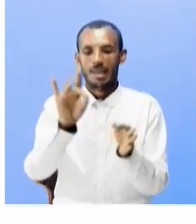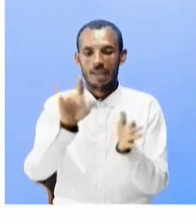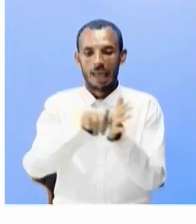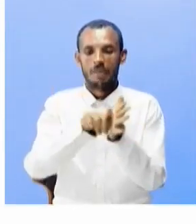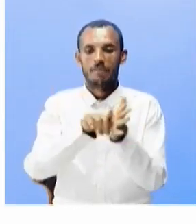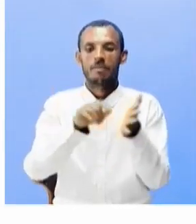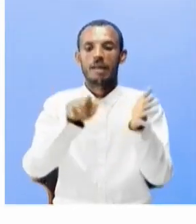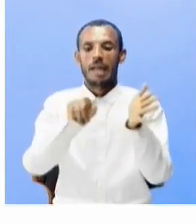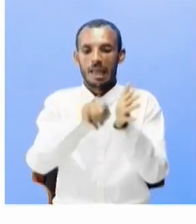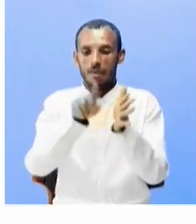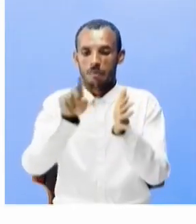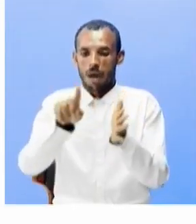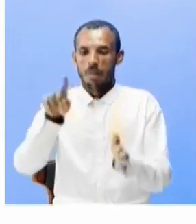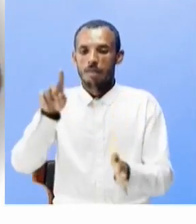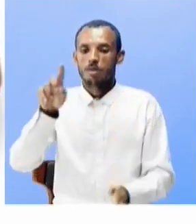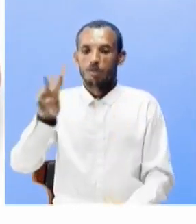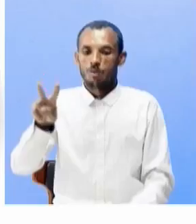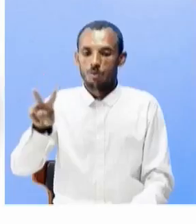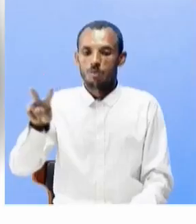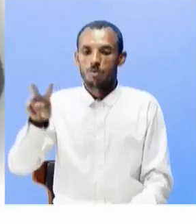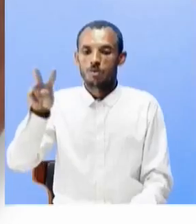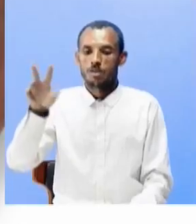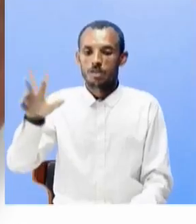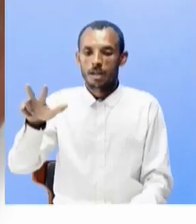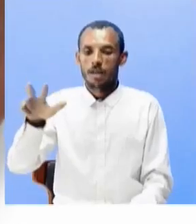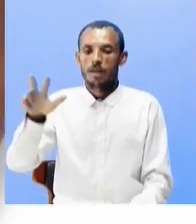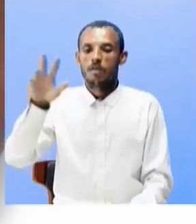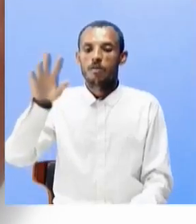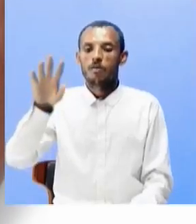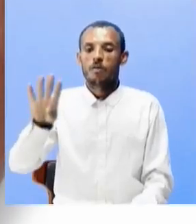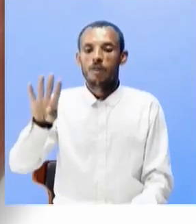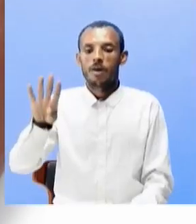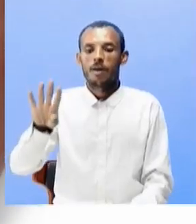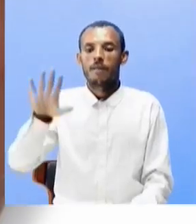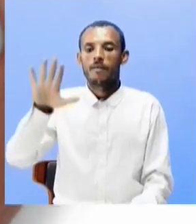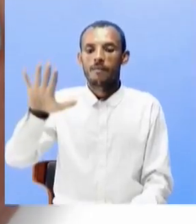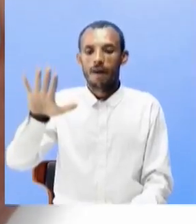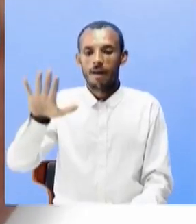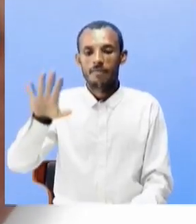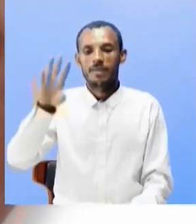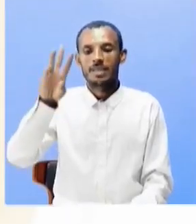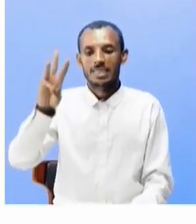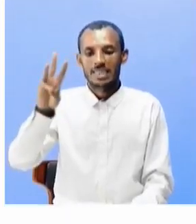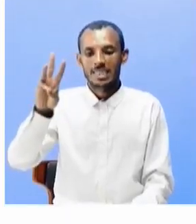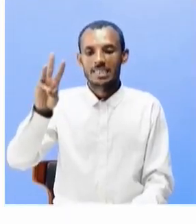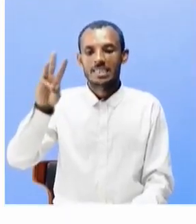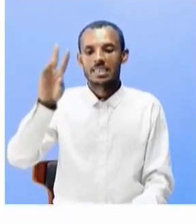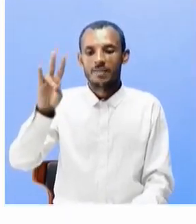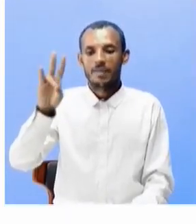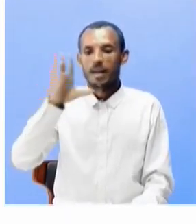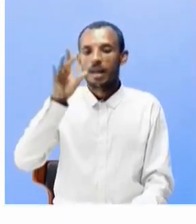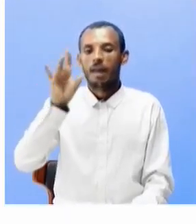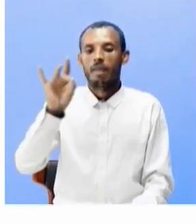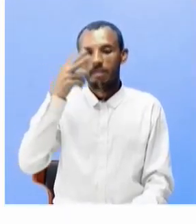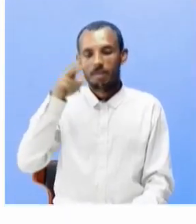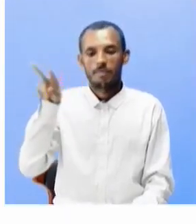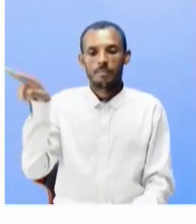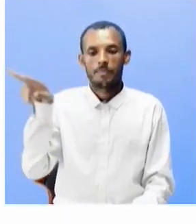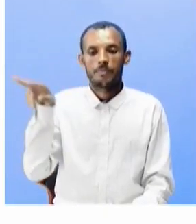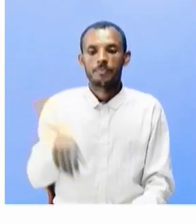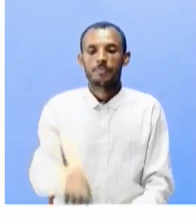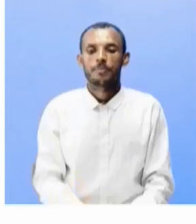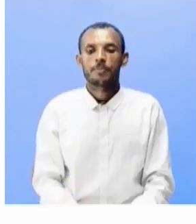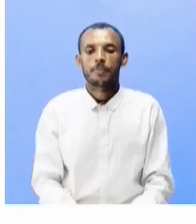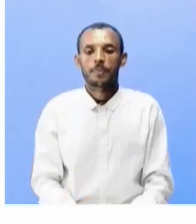1, 2, 3, 4, 5, 6, 7, and 8 negatives. We have 8